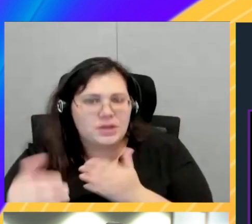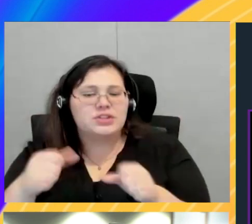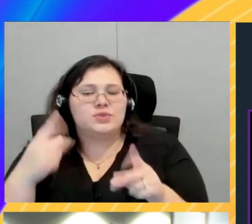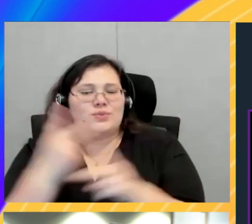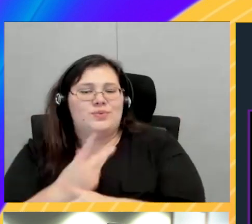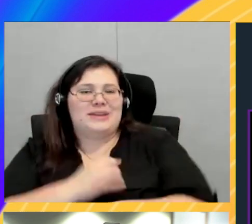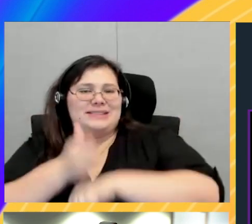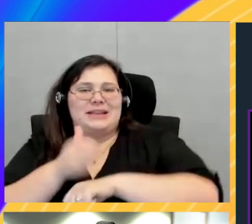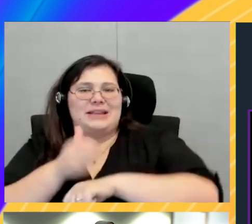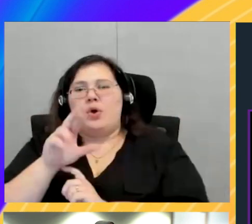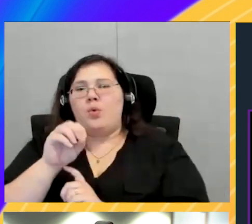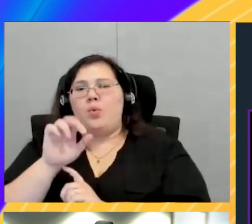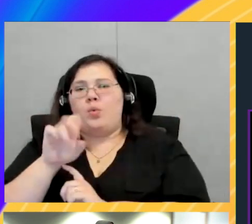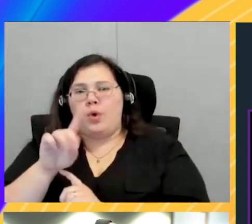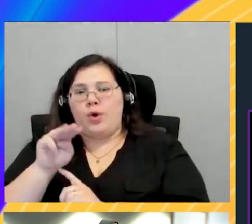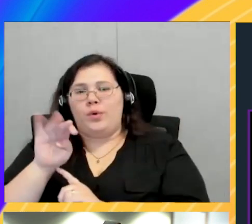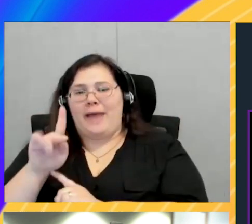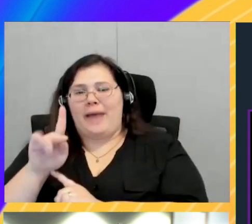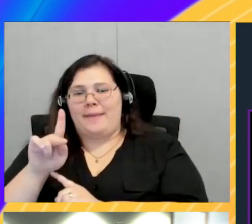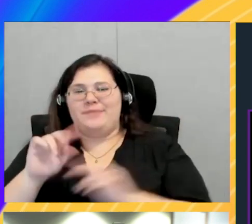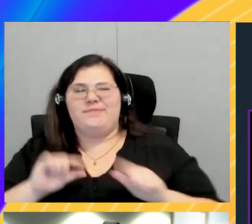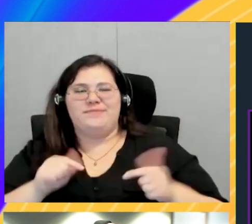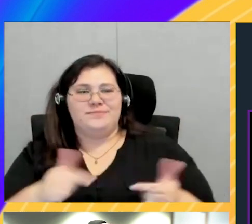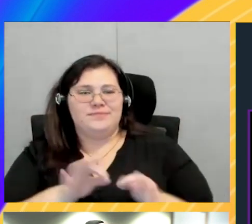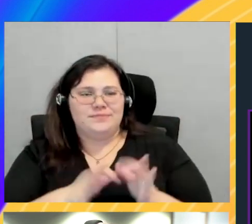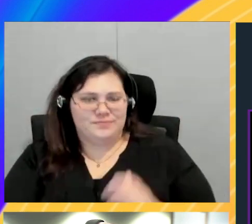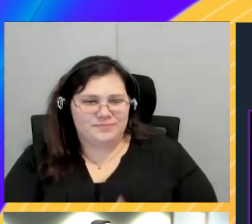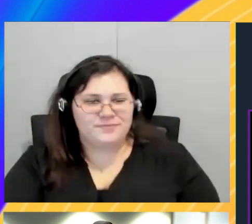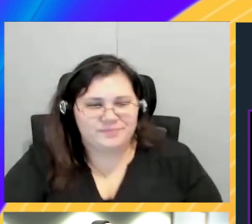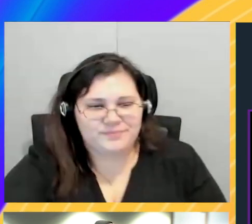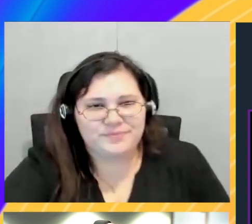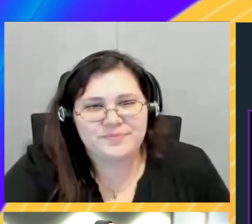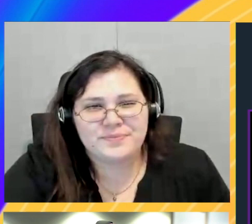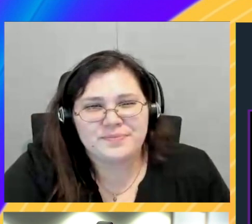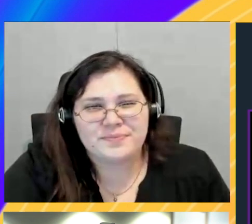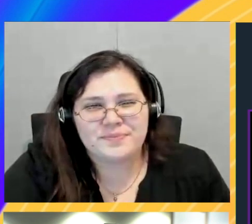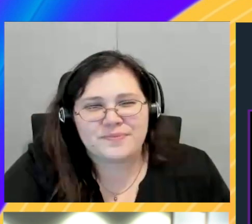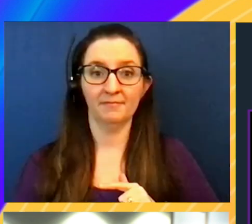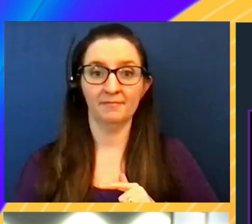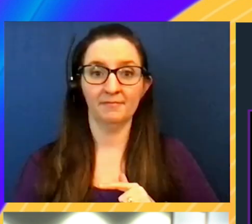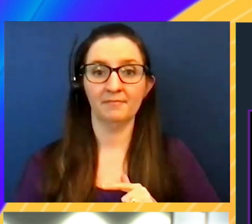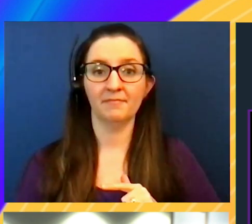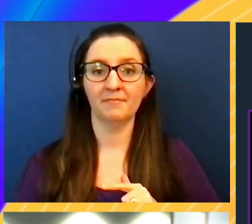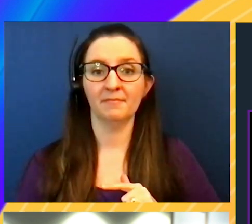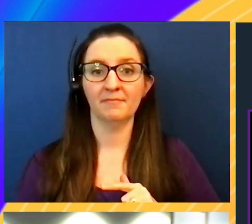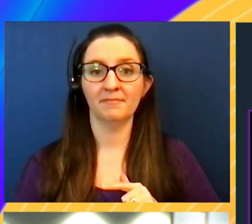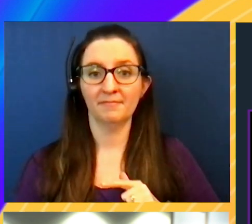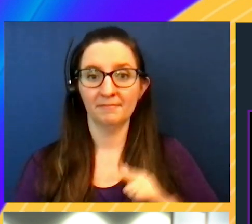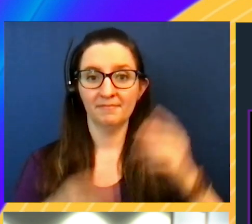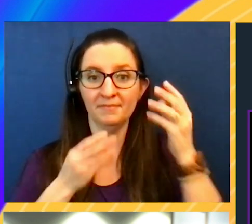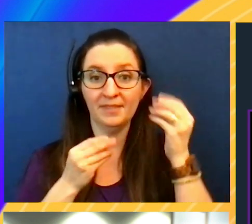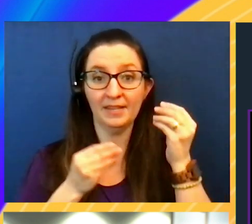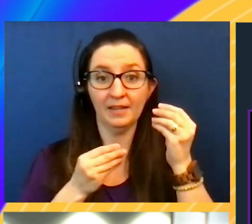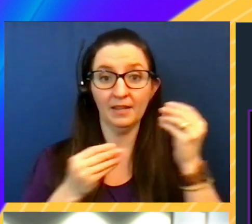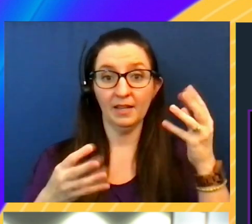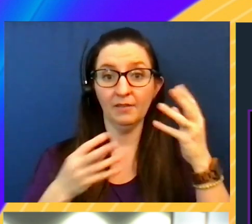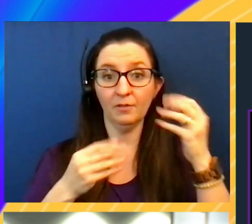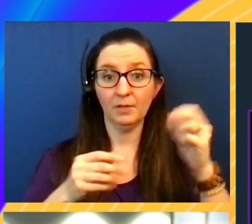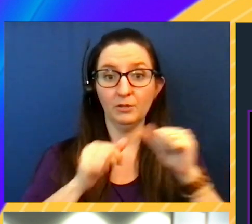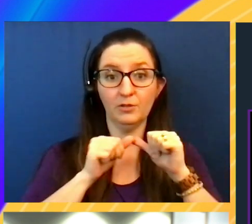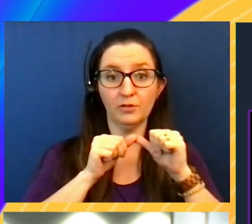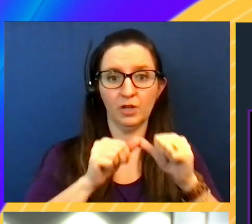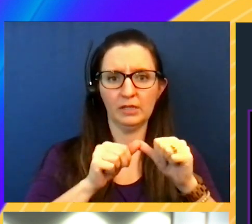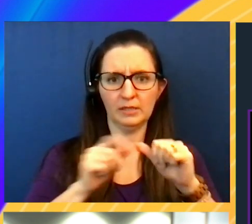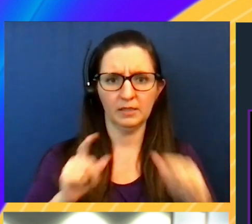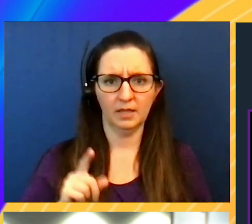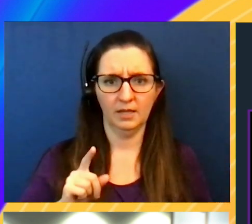that information is constantly wanted and drives forward direction for Amazon. Yeah, and I think the glue that